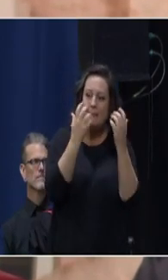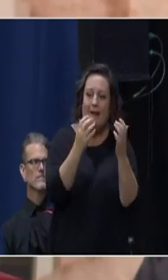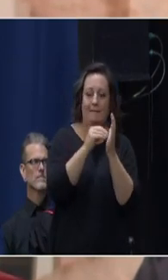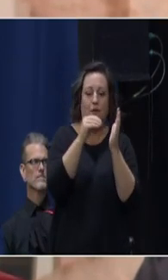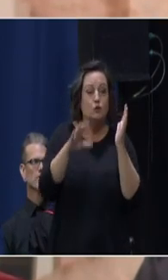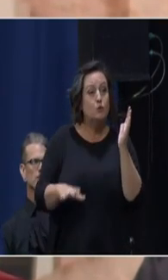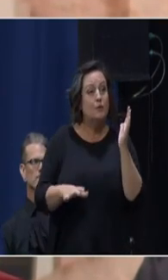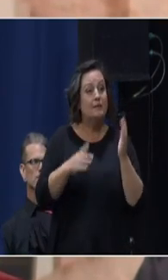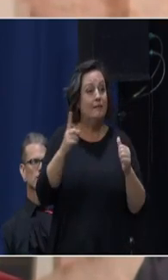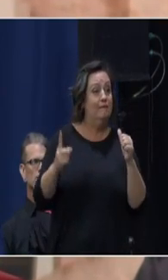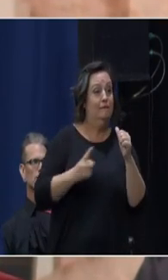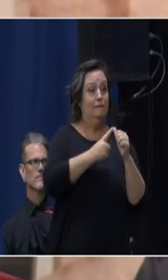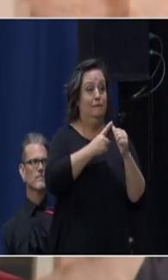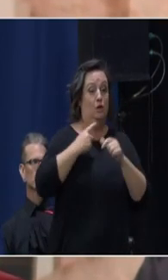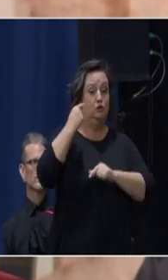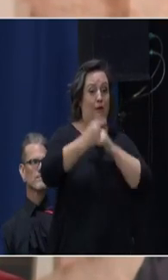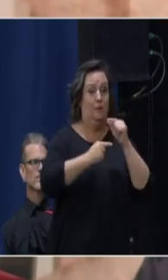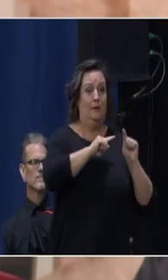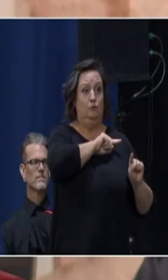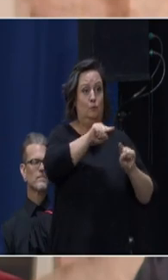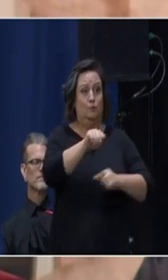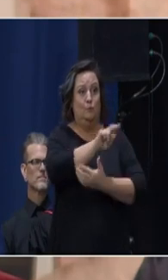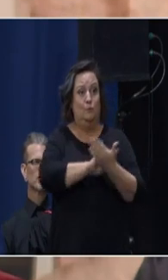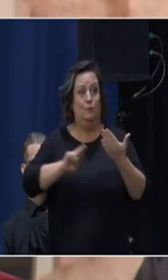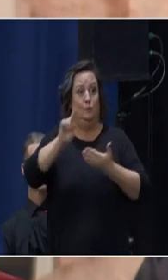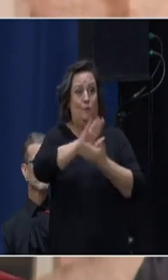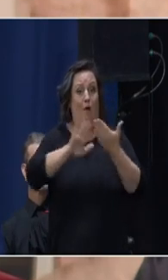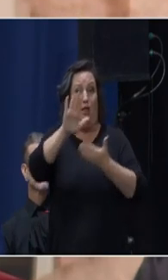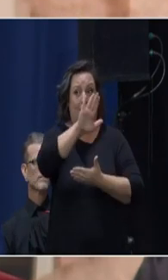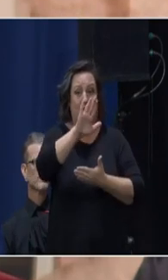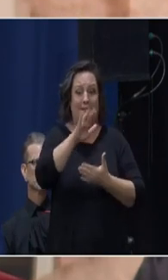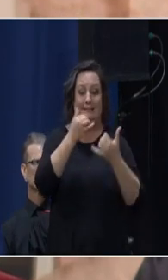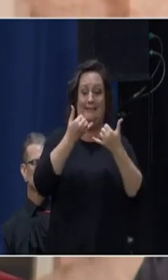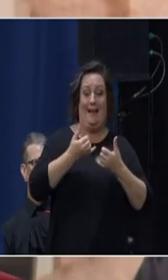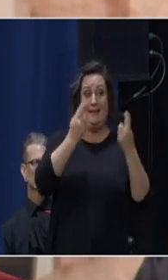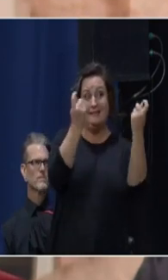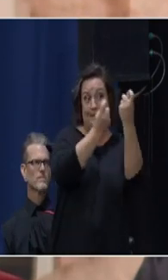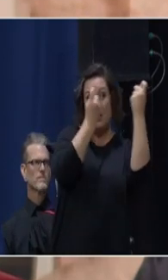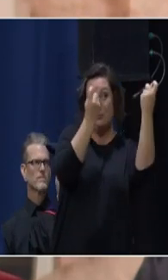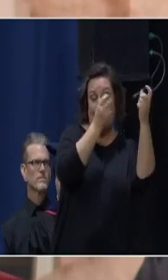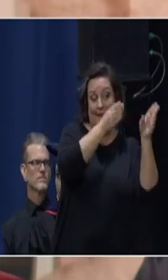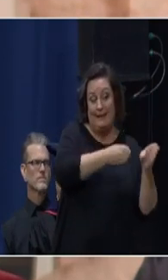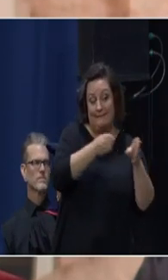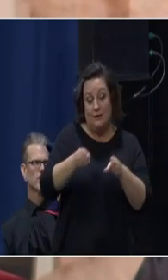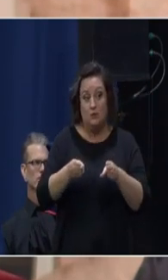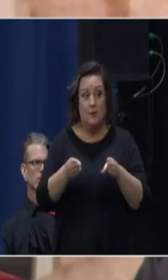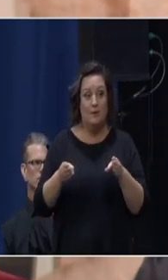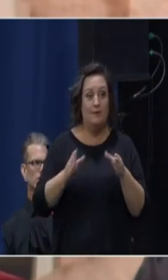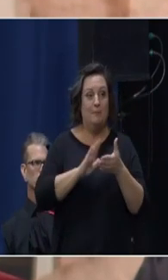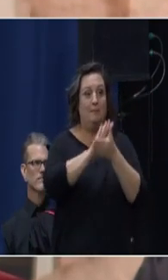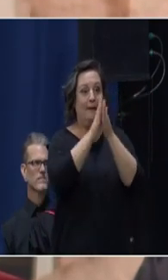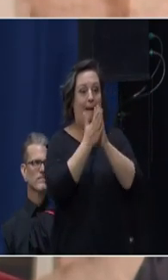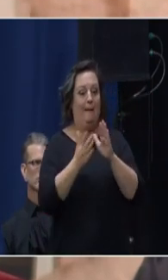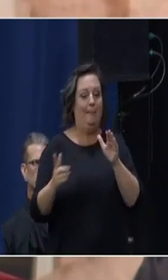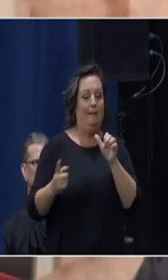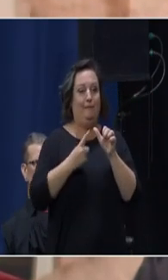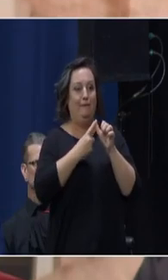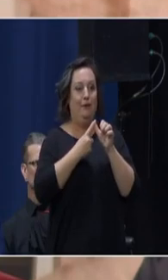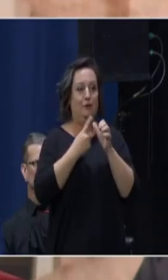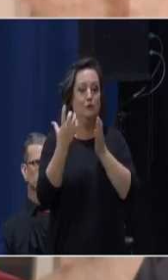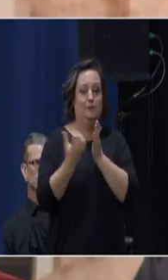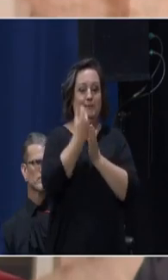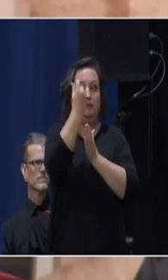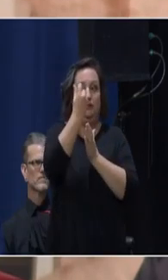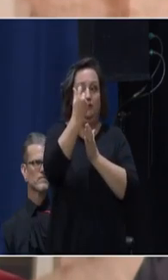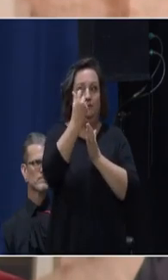first in their family to attend college, today is about celebrating the individuals who will soon become the first in their families to earn an